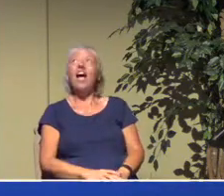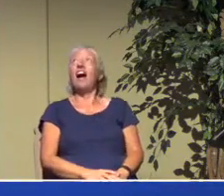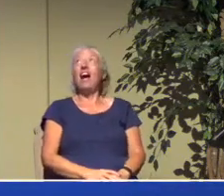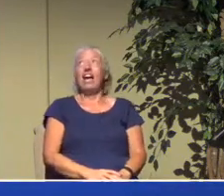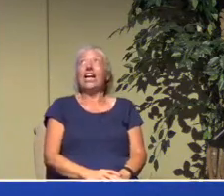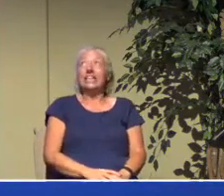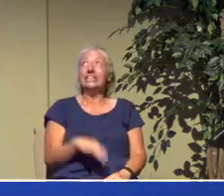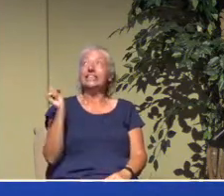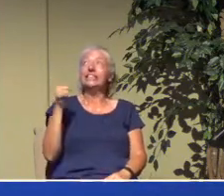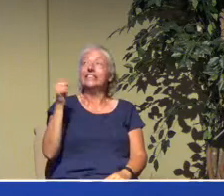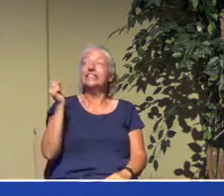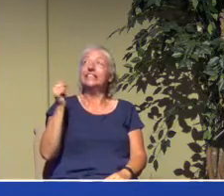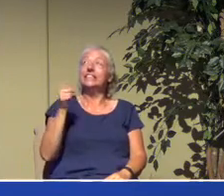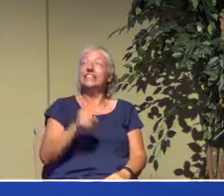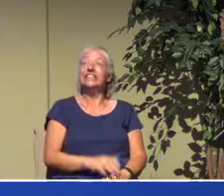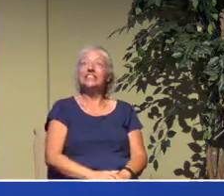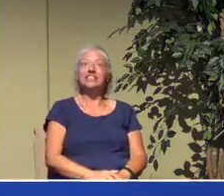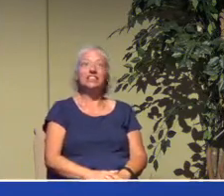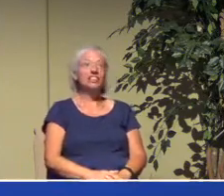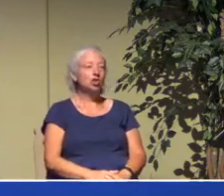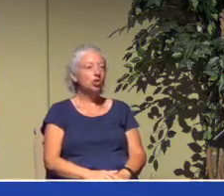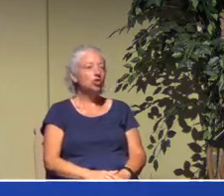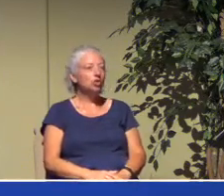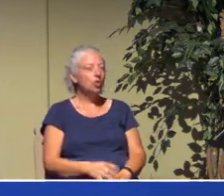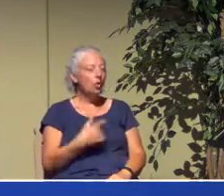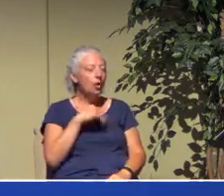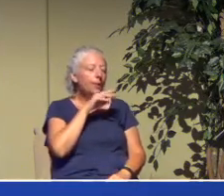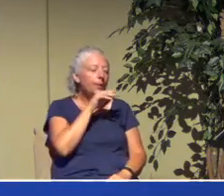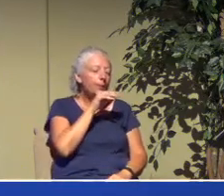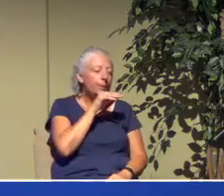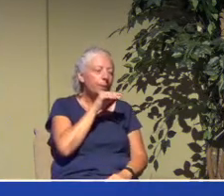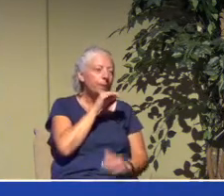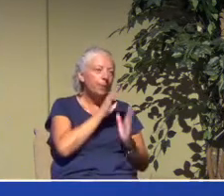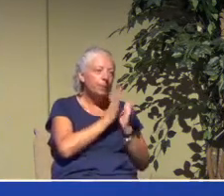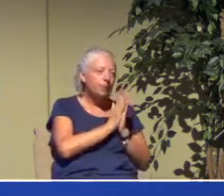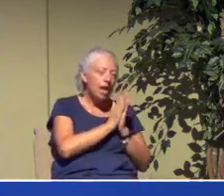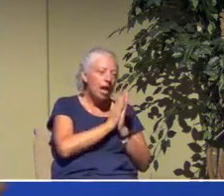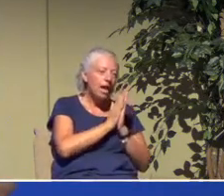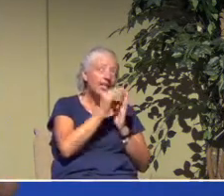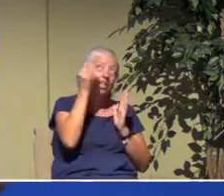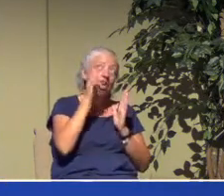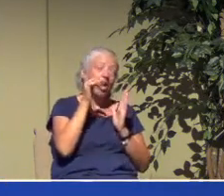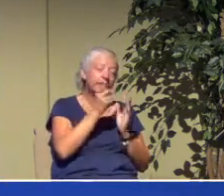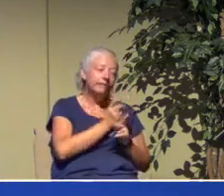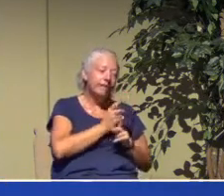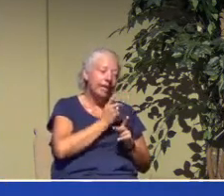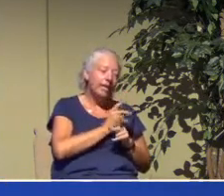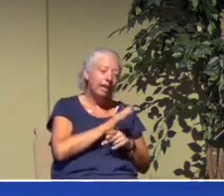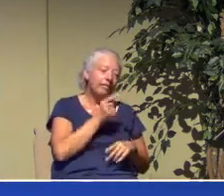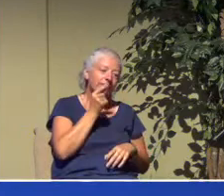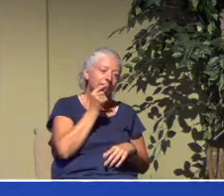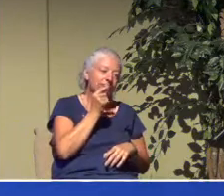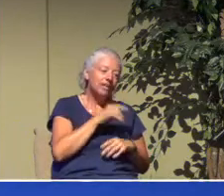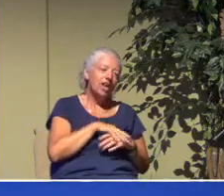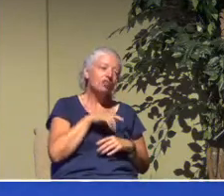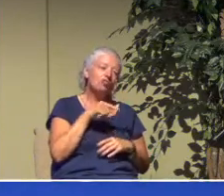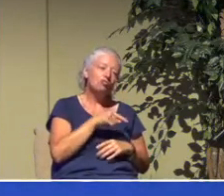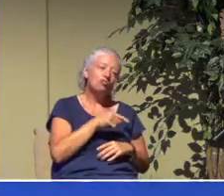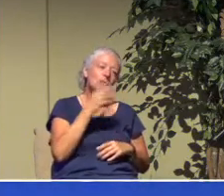yes. So I just kind of whispered in her ear, and we prayed that God would take care of it and that she could know his